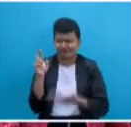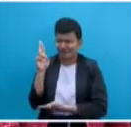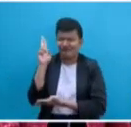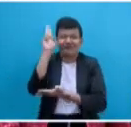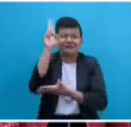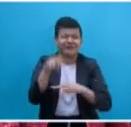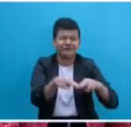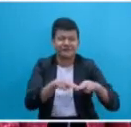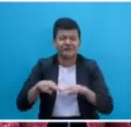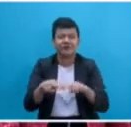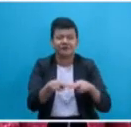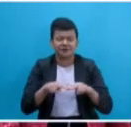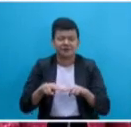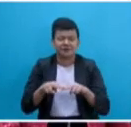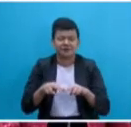played for.